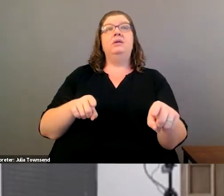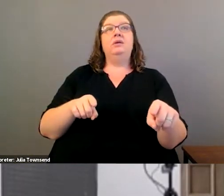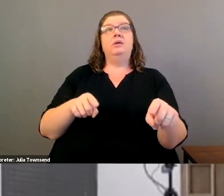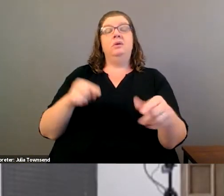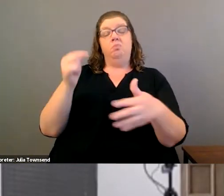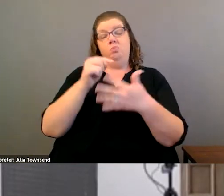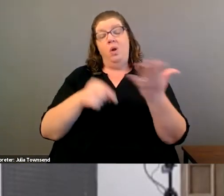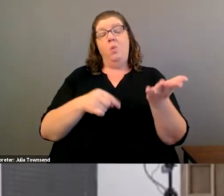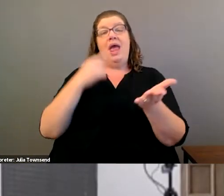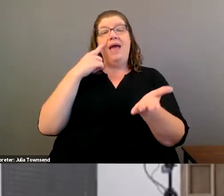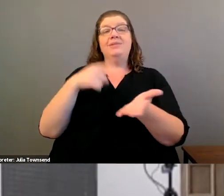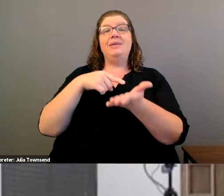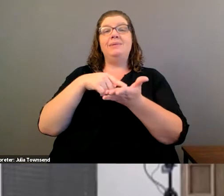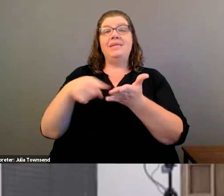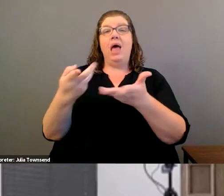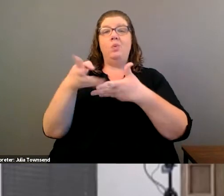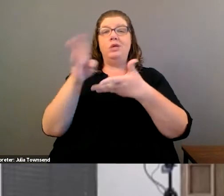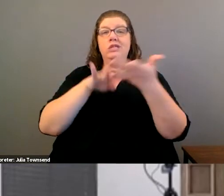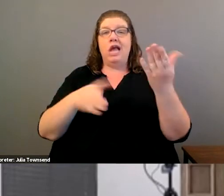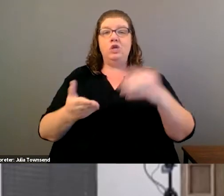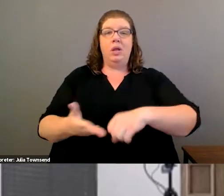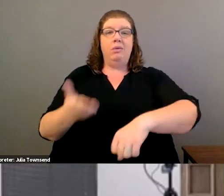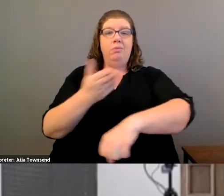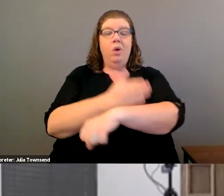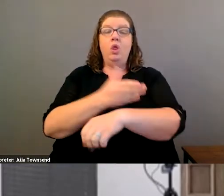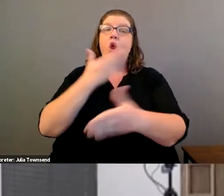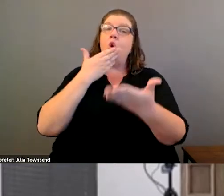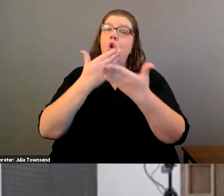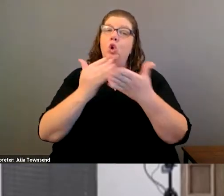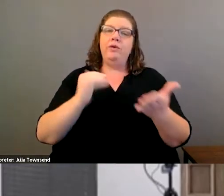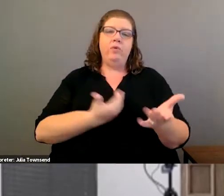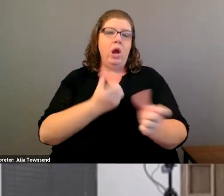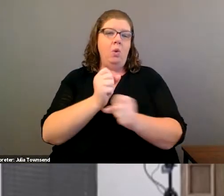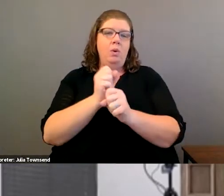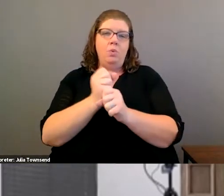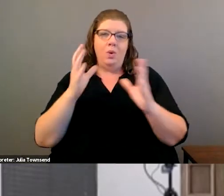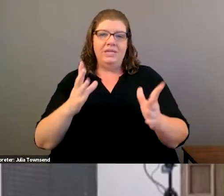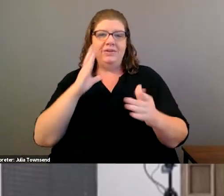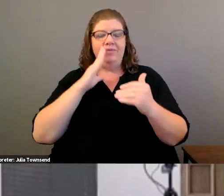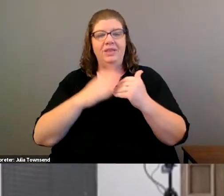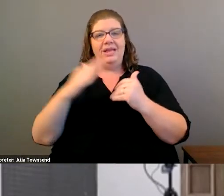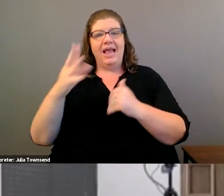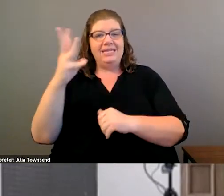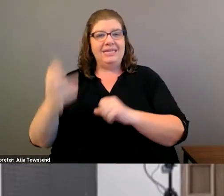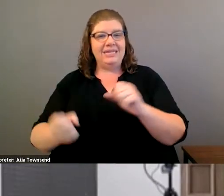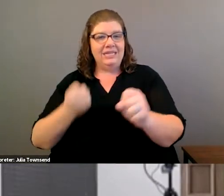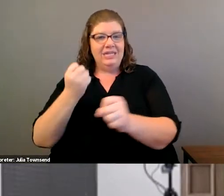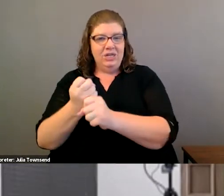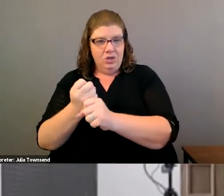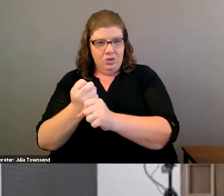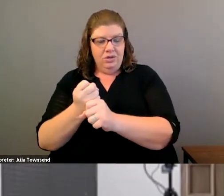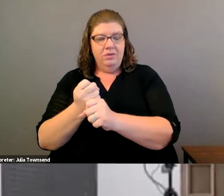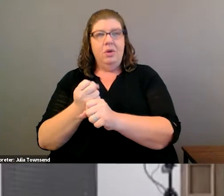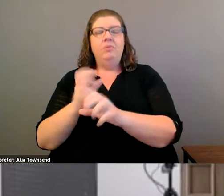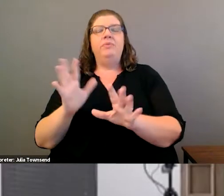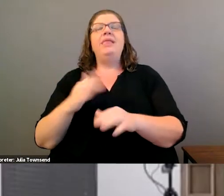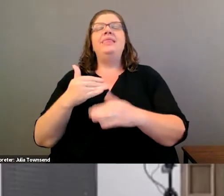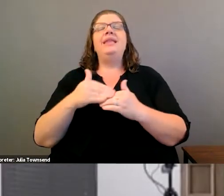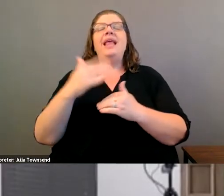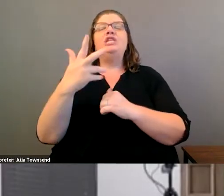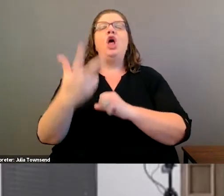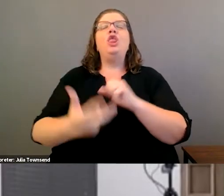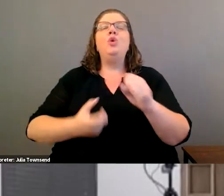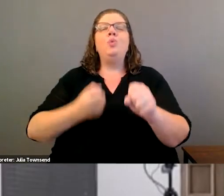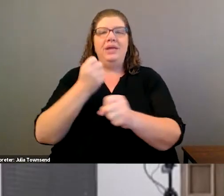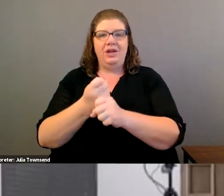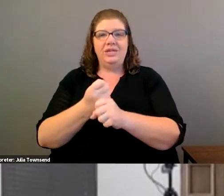salary schedule enhancements that I think are very good for our employees. Over the next 6 years, over the next 3 years, they'll collapse